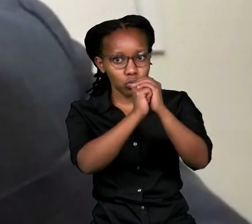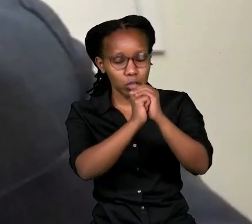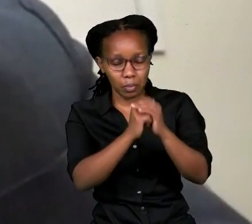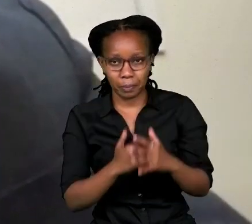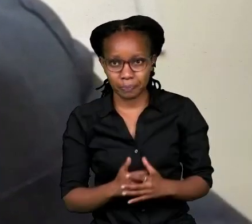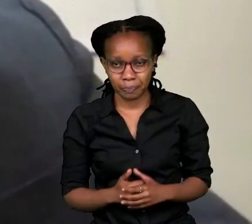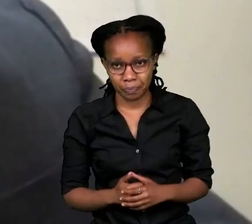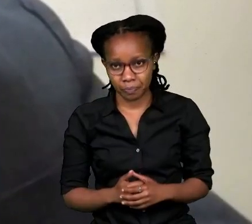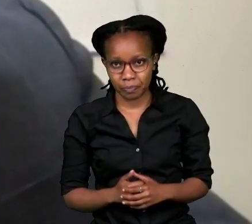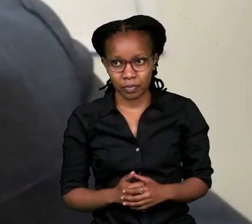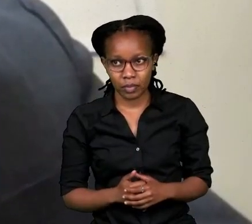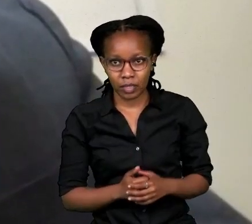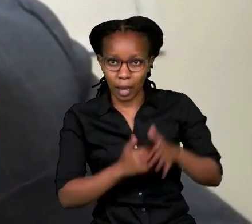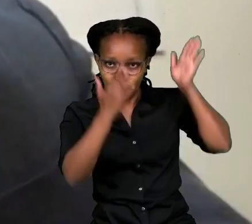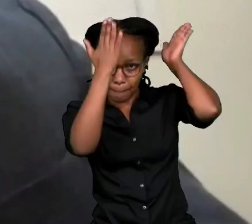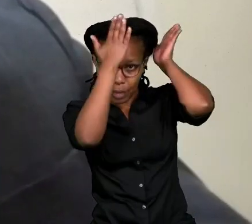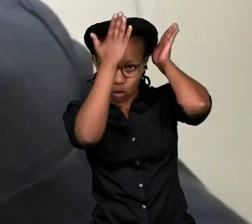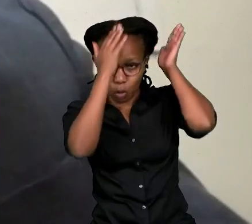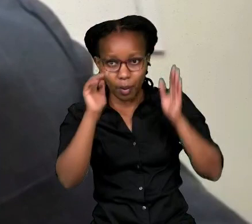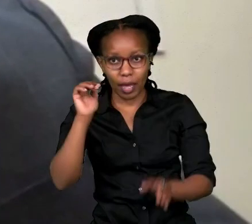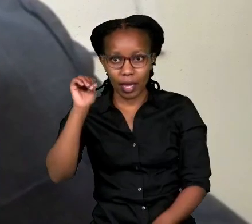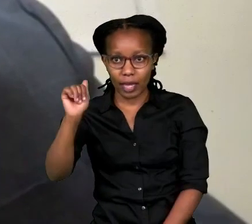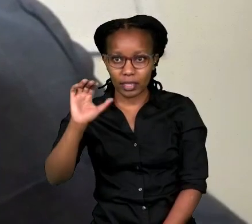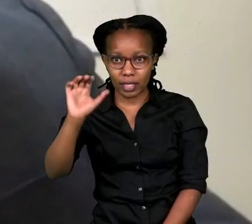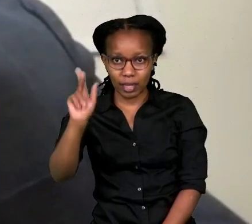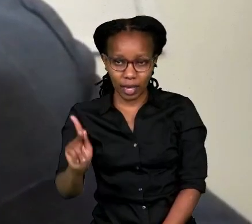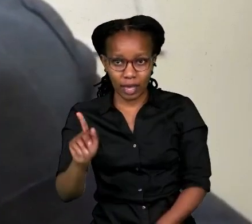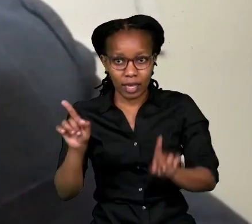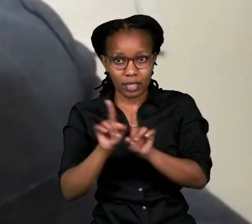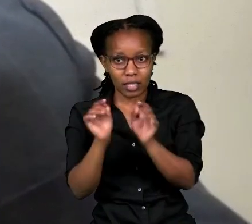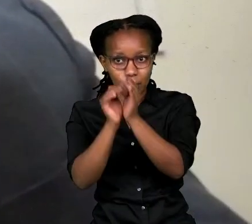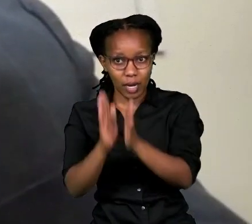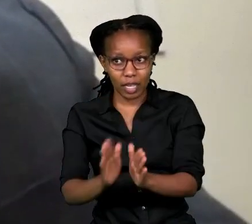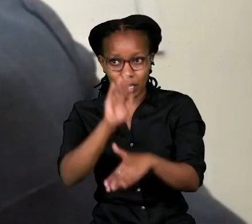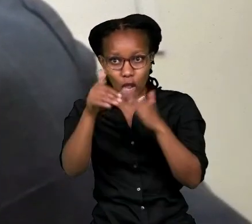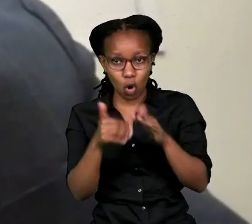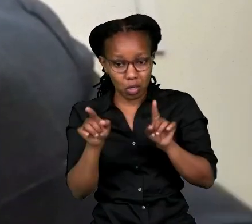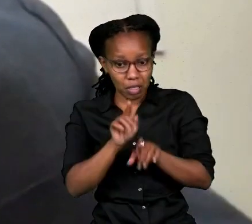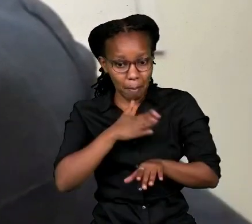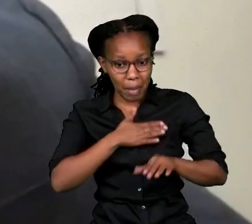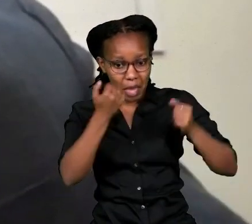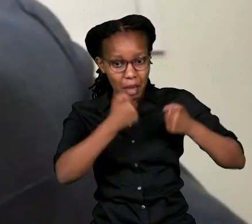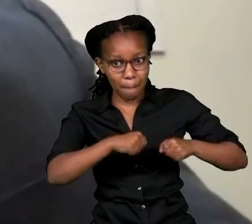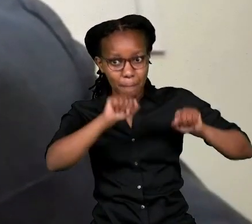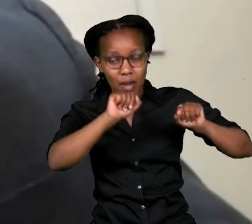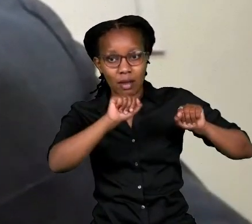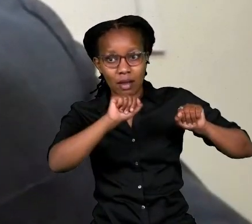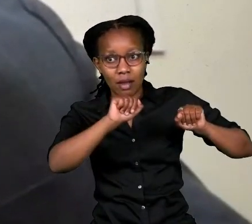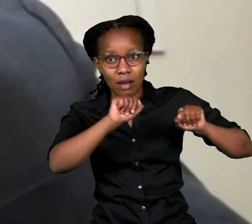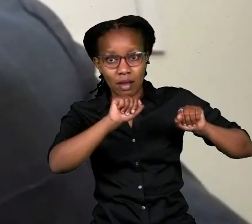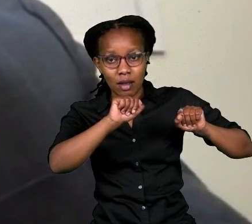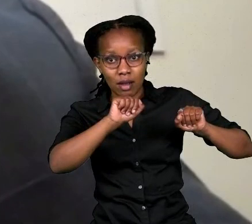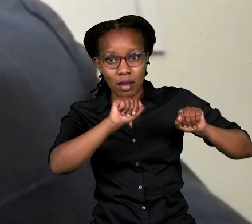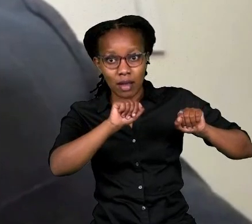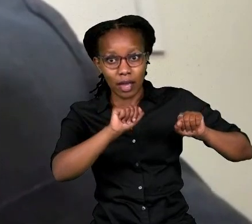clearly, Archbishop Olesabit and the leaders who have spoken, including my own chairman in the Evangelical Alliance of Kenya, Dr.